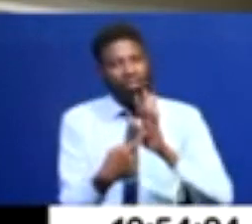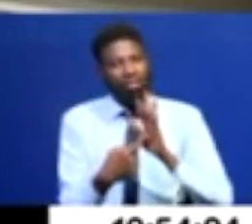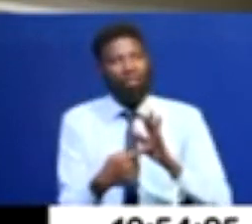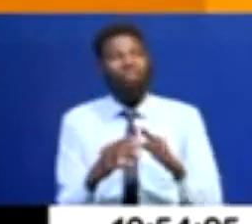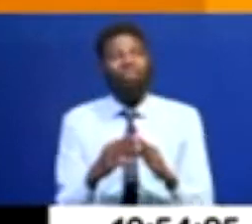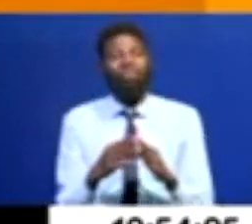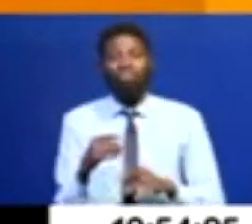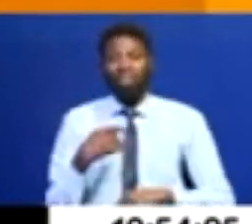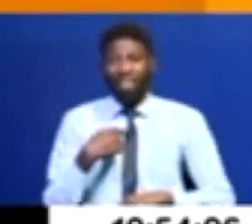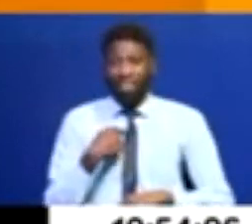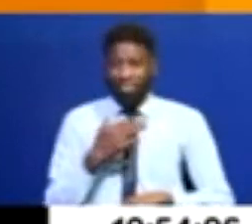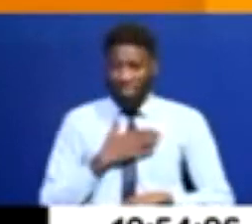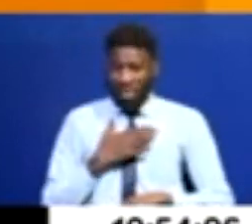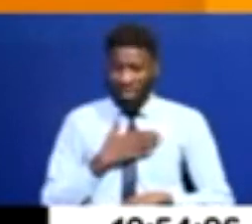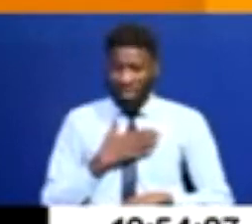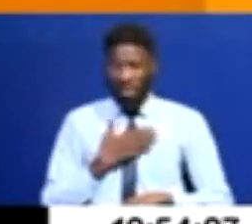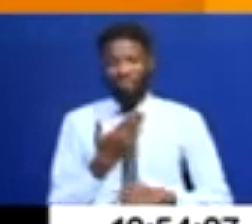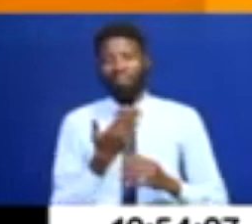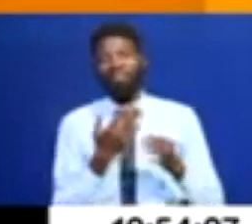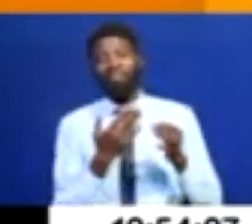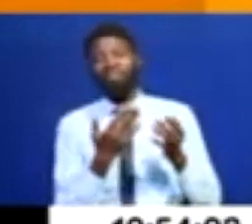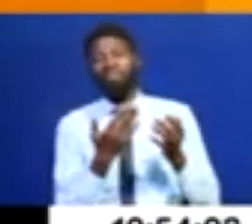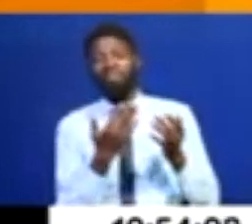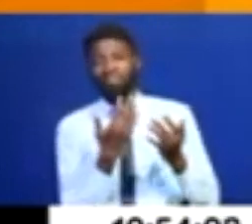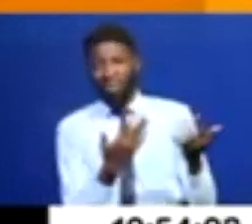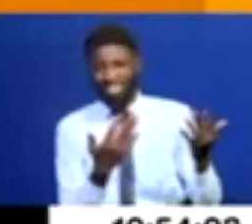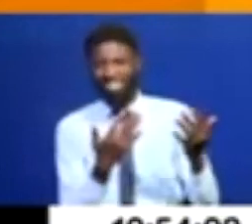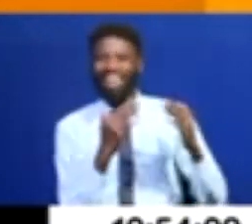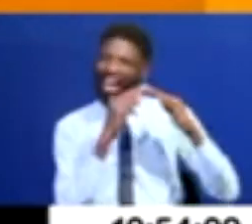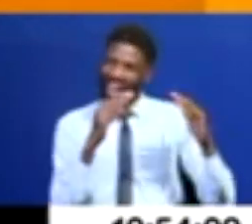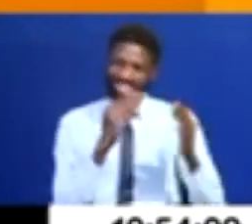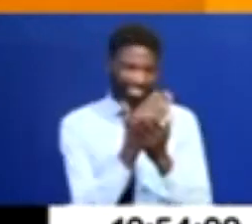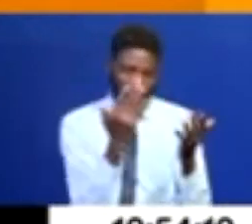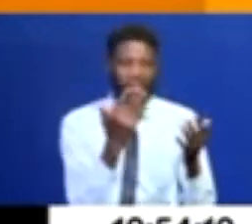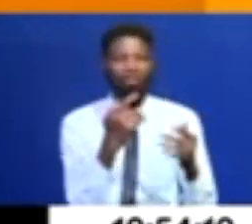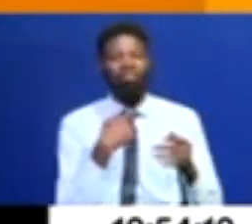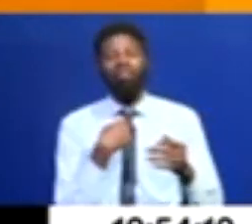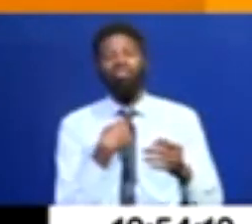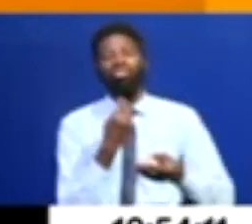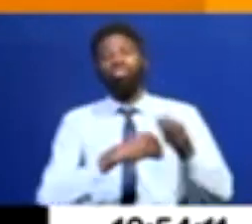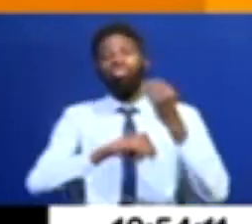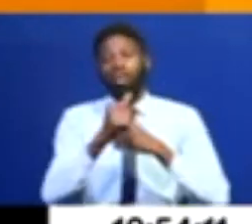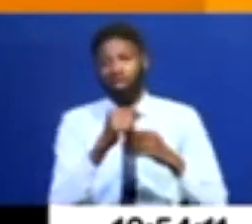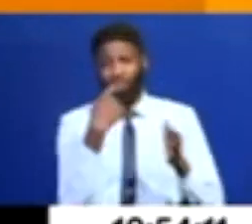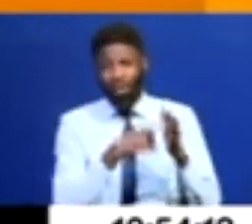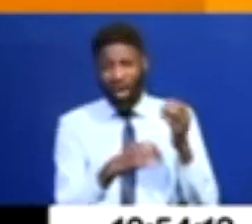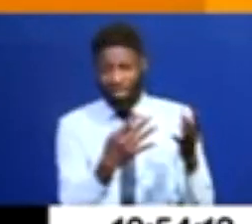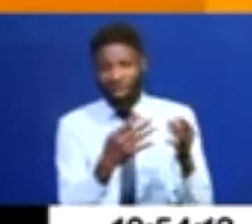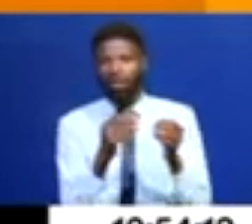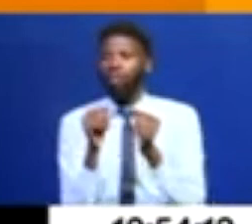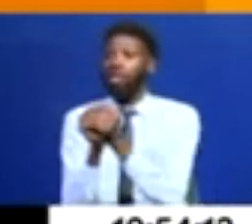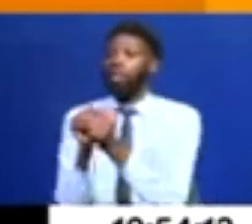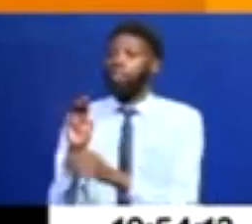I'm selling my property, right. which is valued at 10 million shillings. Yes. But I bought it when it was valued